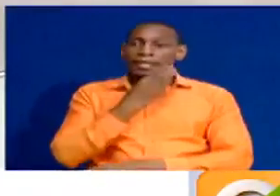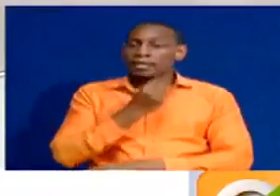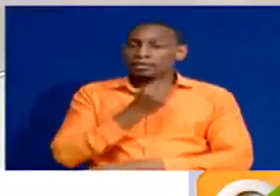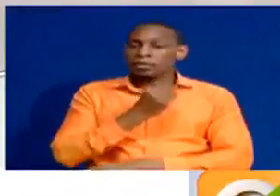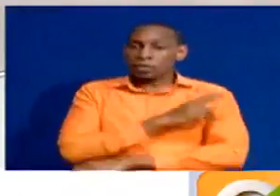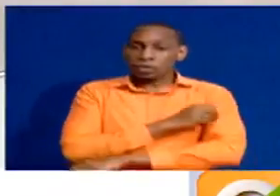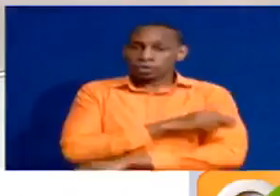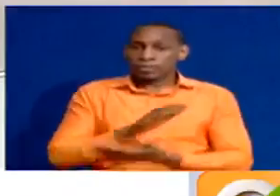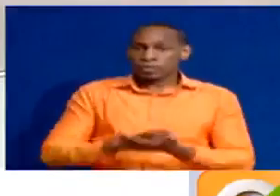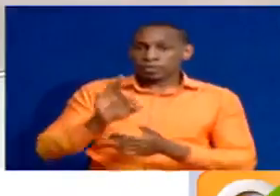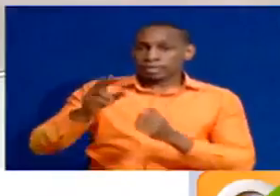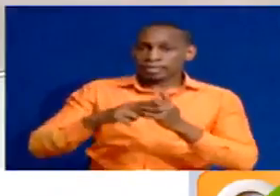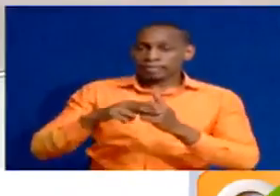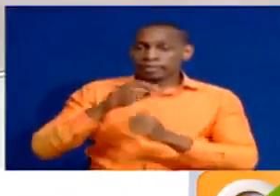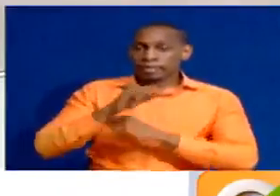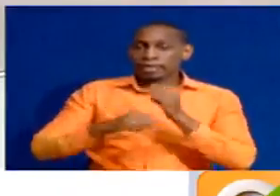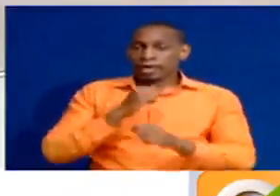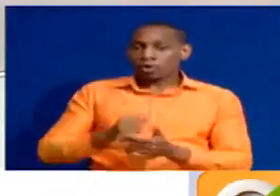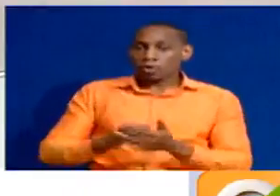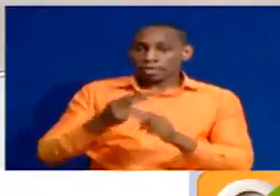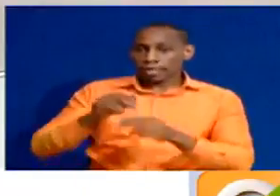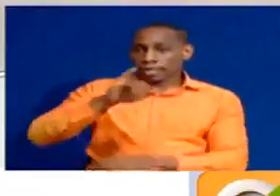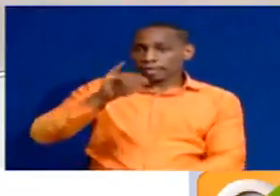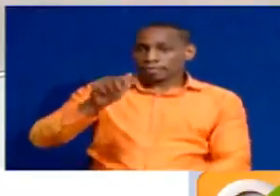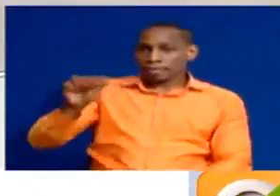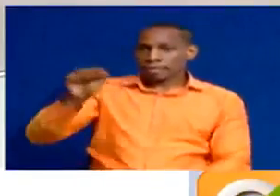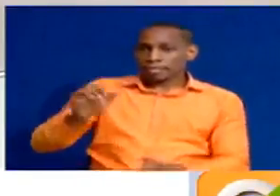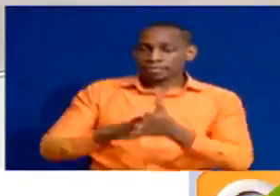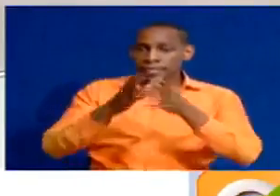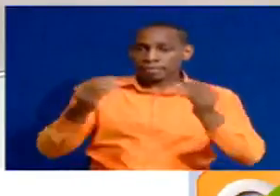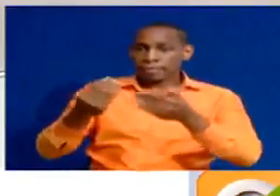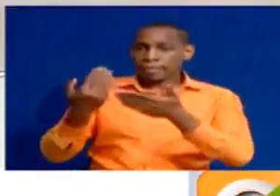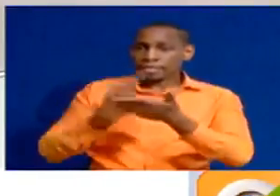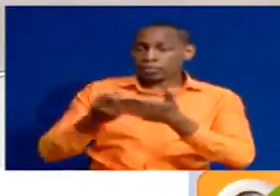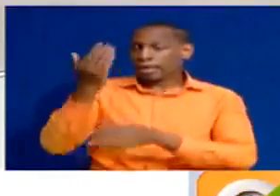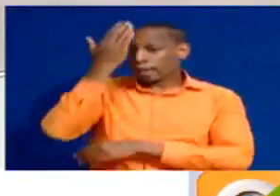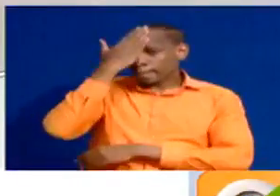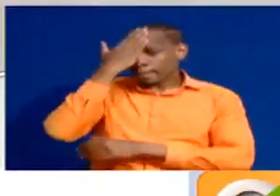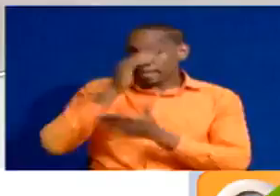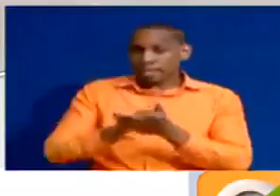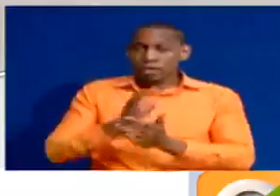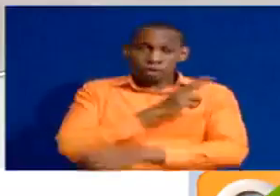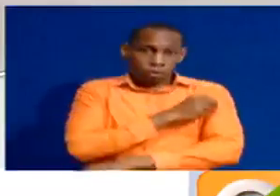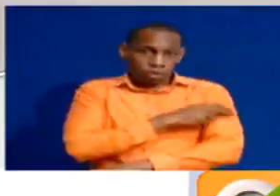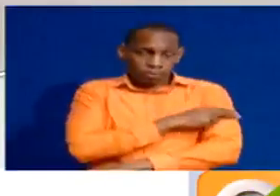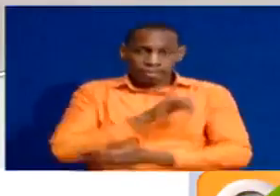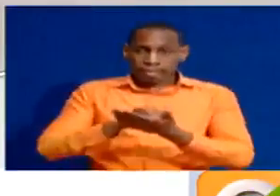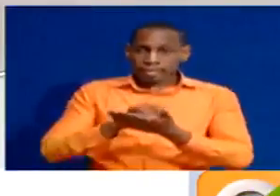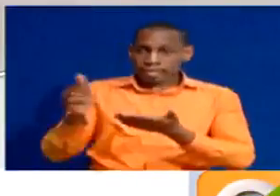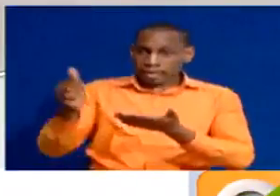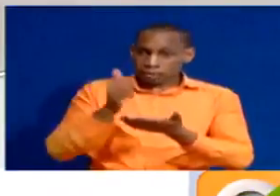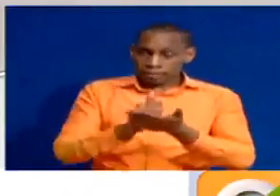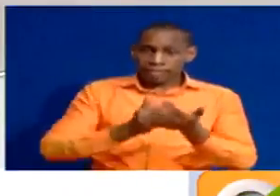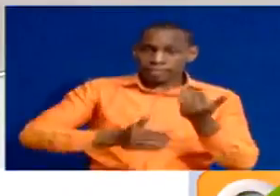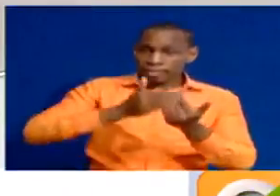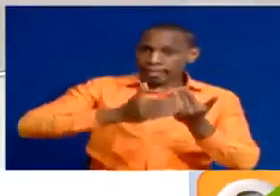National Hospital. 37-year-old James Sanya Odongo went missing last week on Monday at the facility where he had been